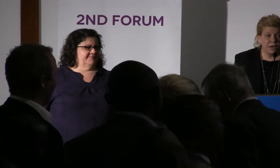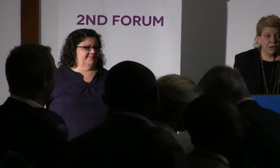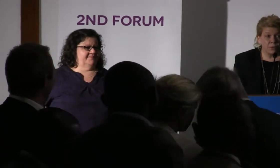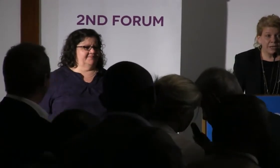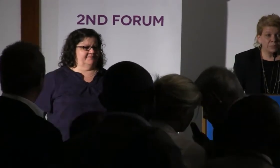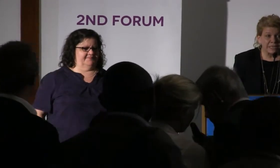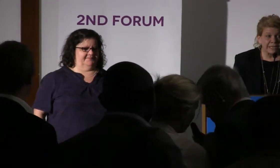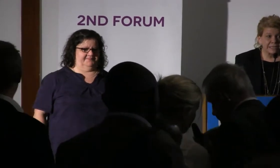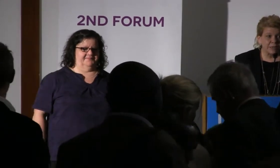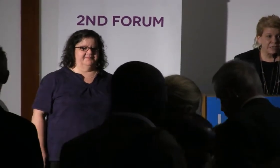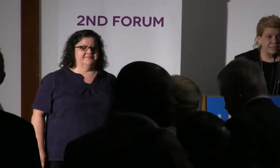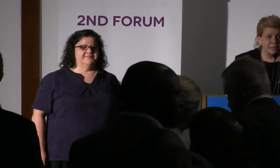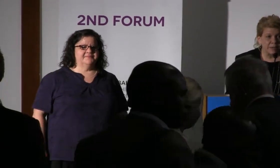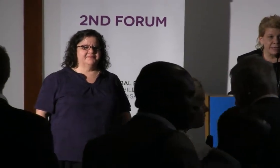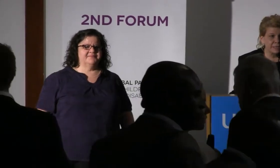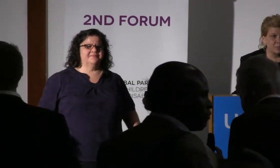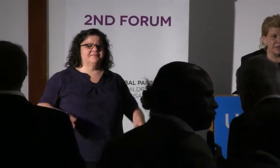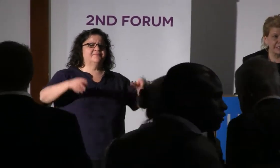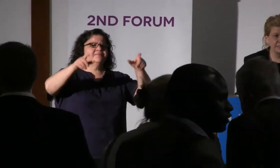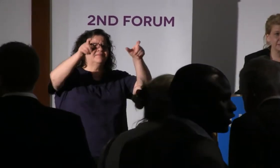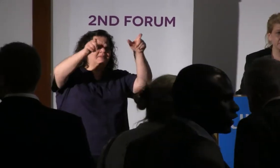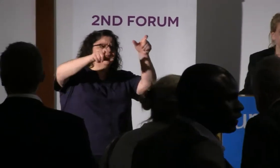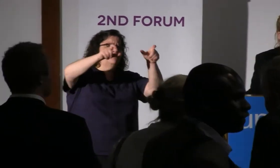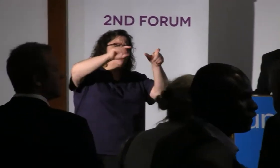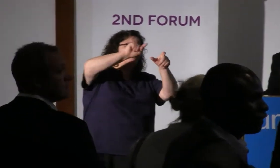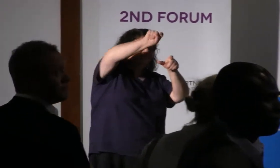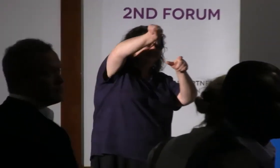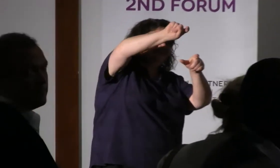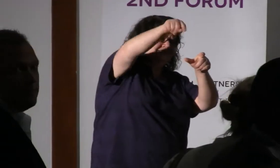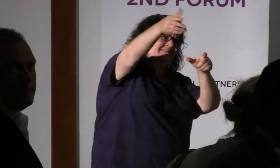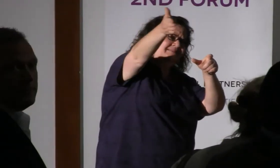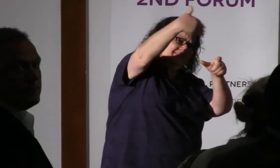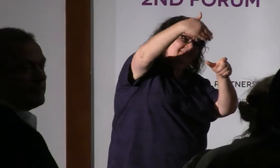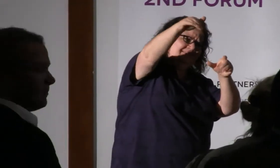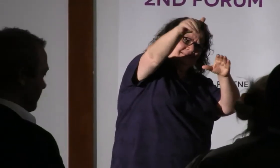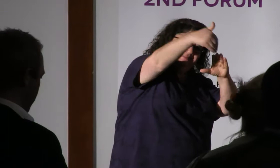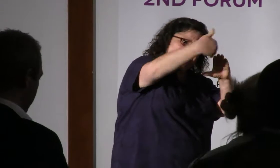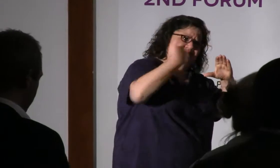Those in the hallway, please come into the main space.